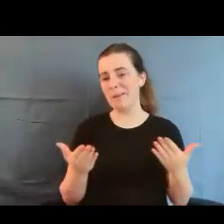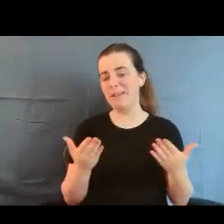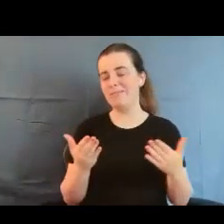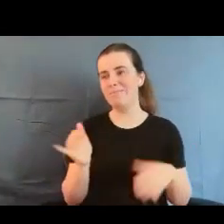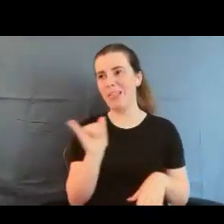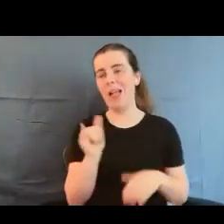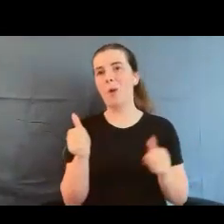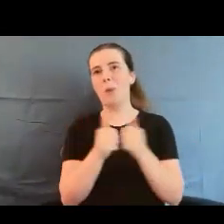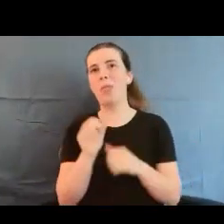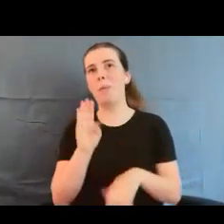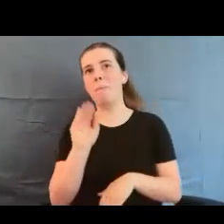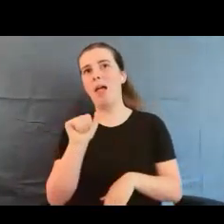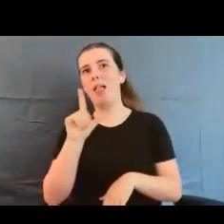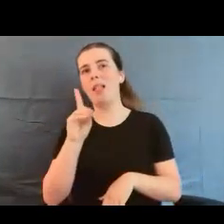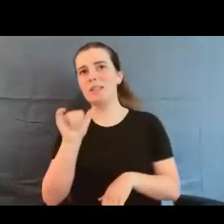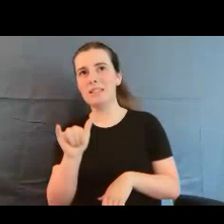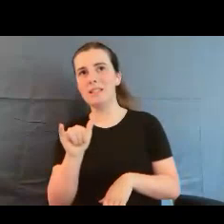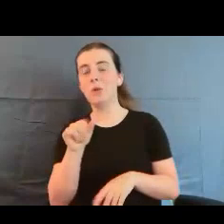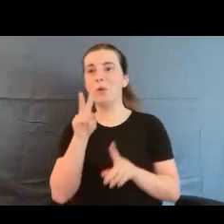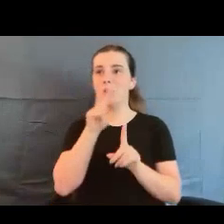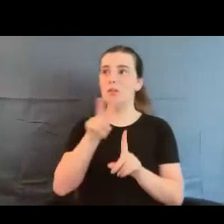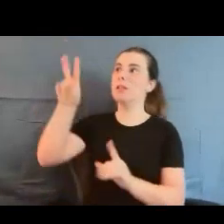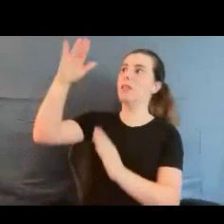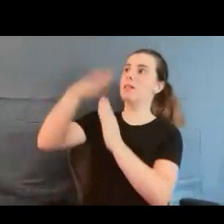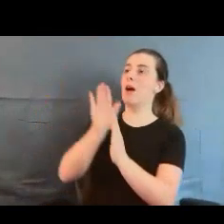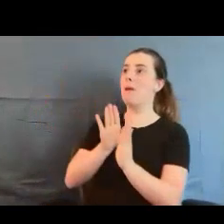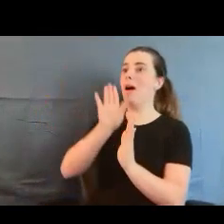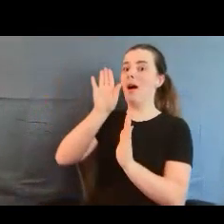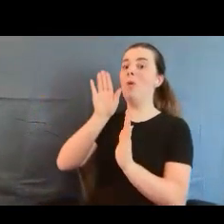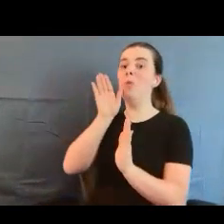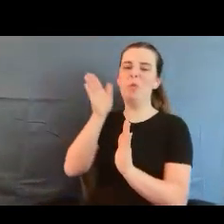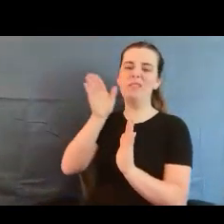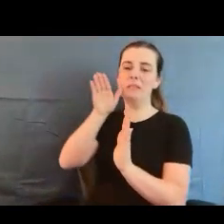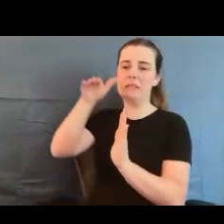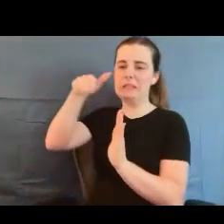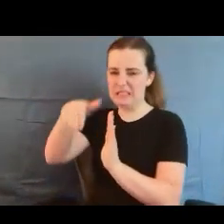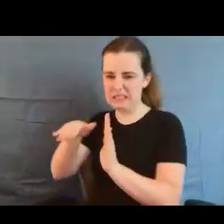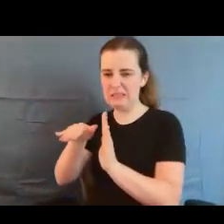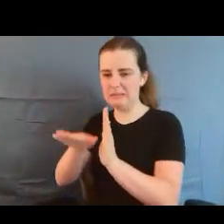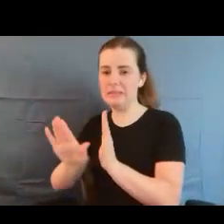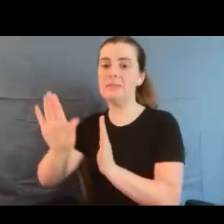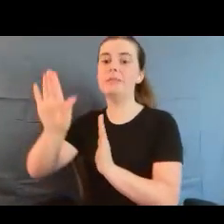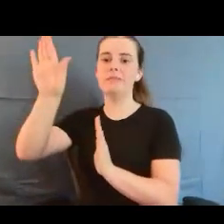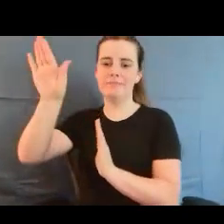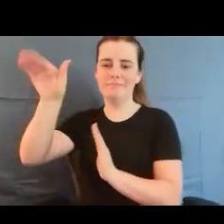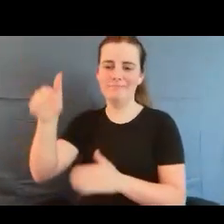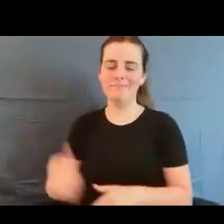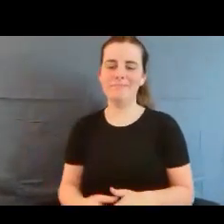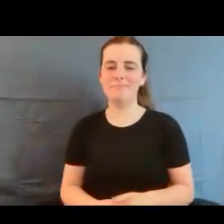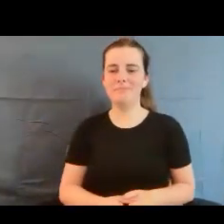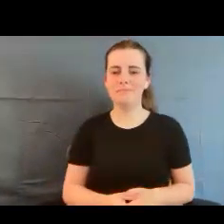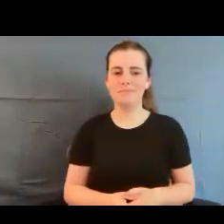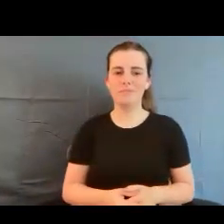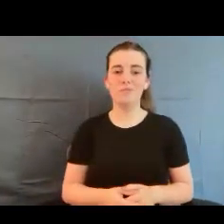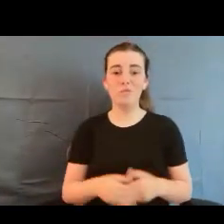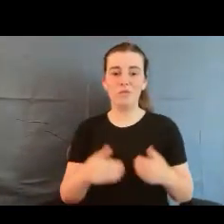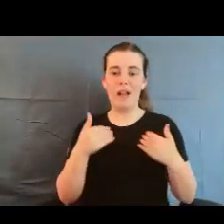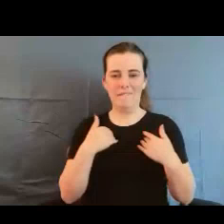see the summit and then you go down again before you go up. Just prepare for that. You'll get through it all. And then there are those five hard